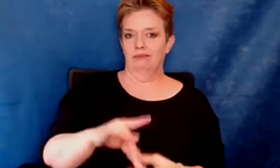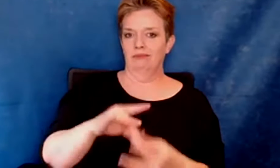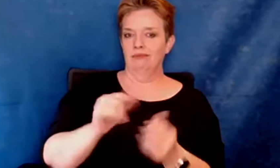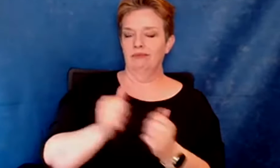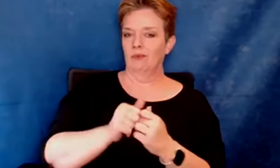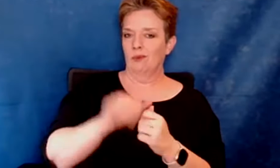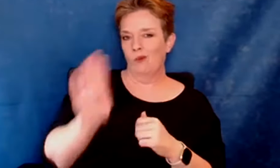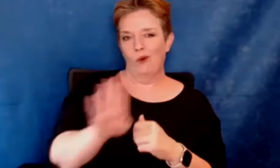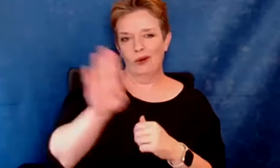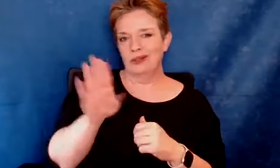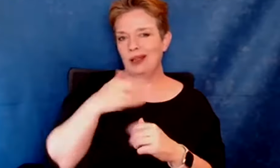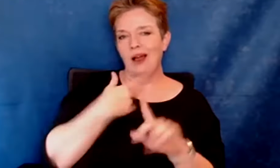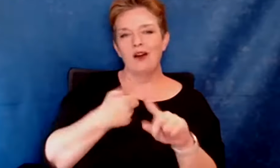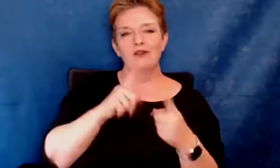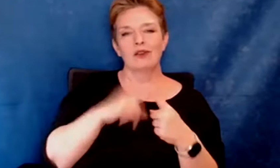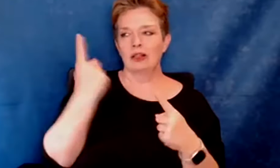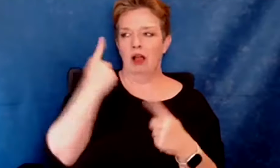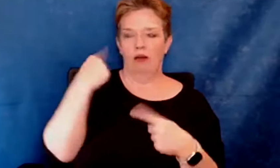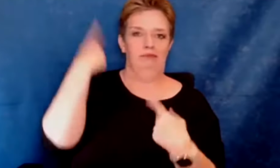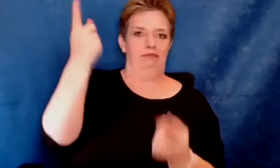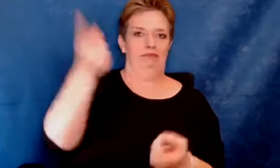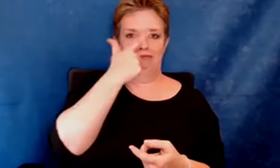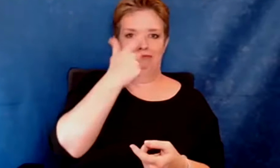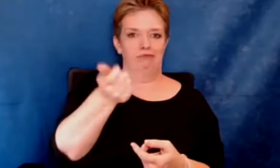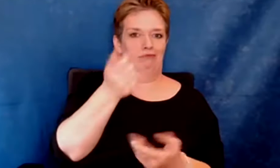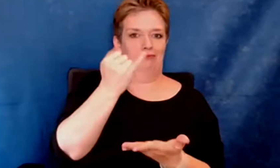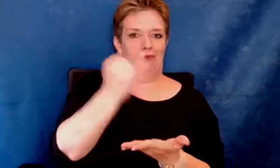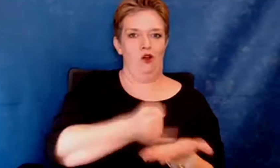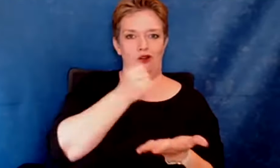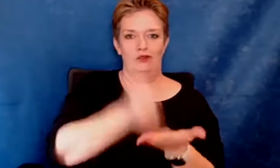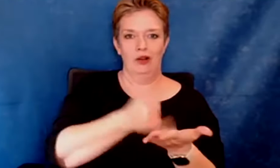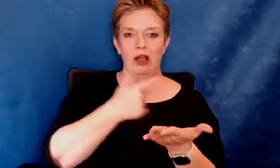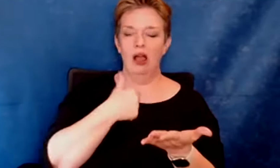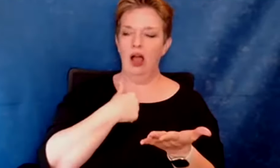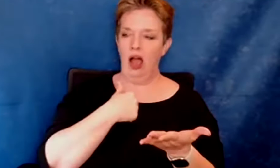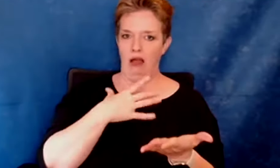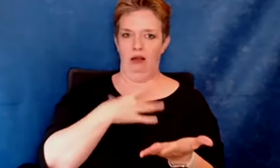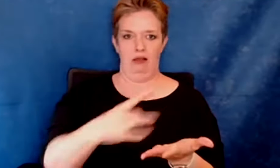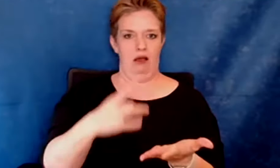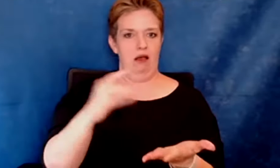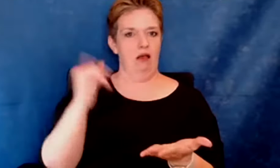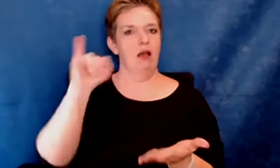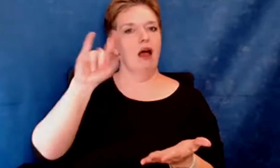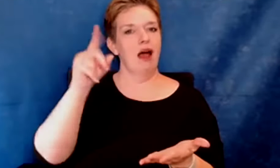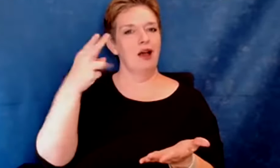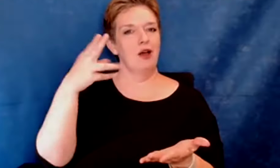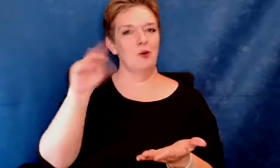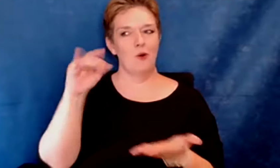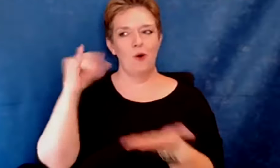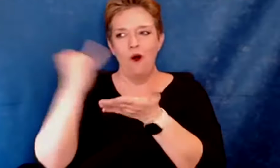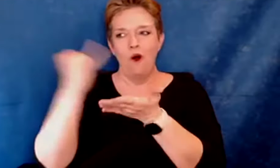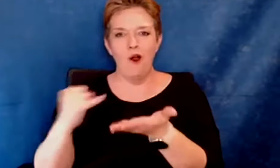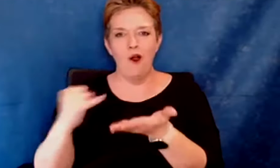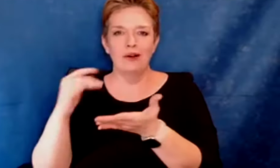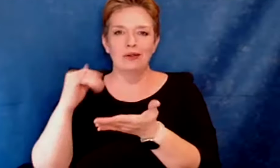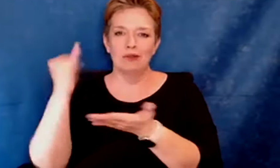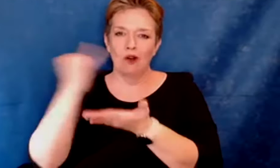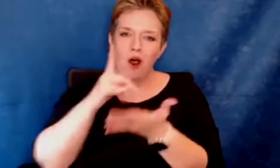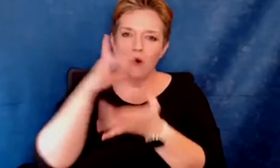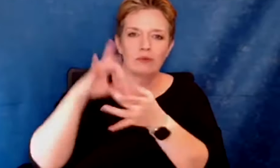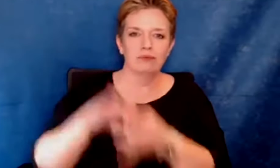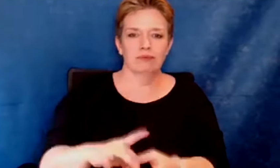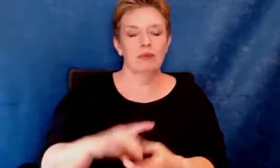been interested in the arts. I have a interest in Idaho art, and artists that have a connection to Idaho. So I